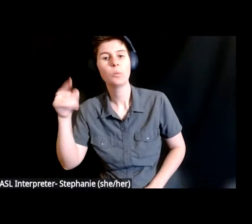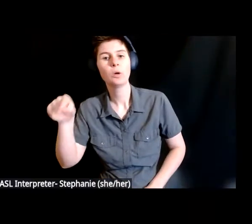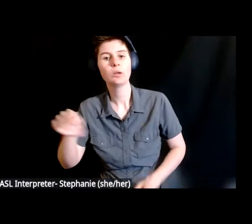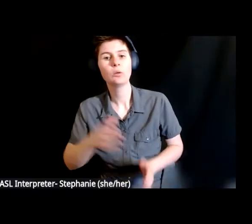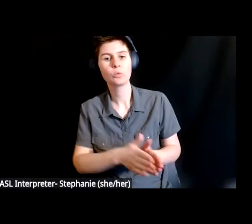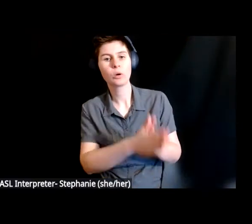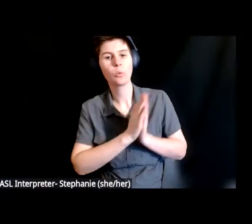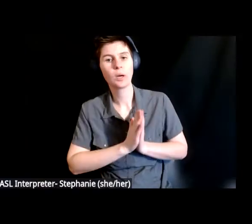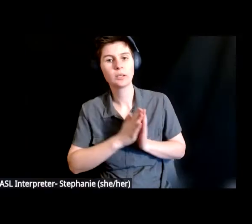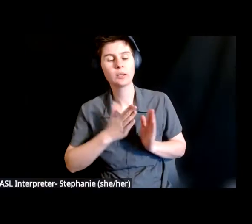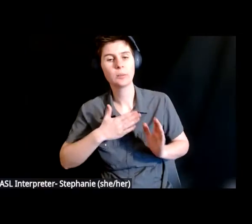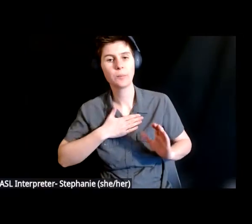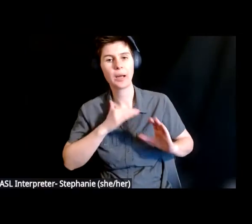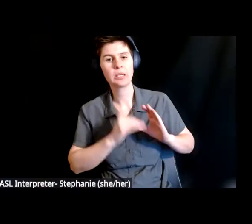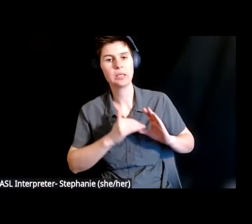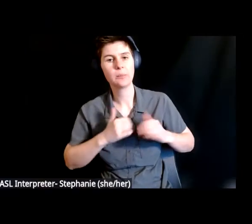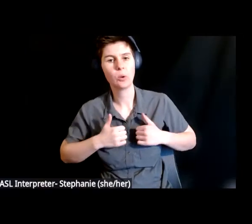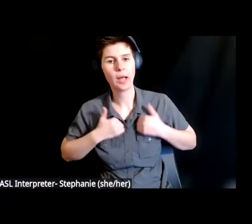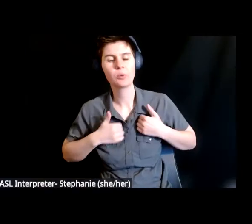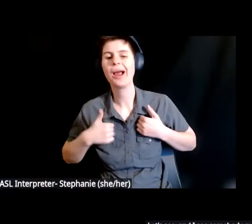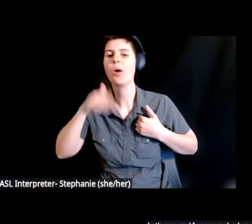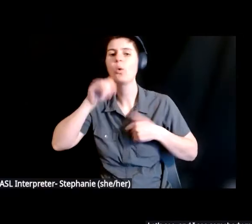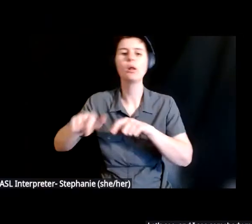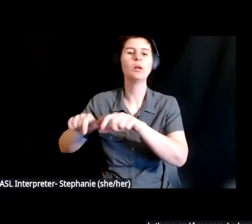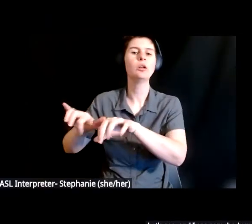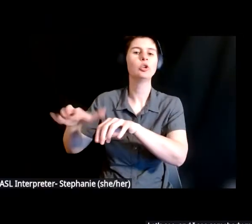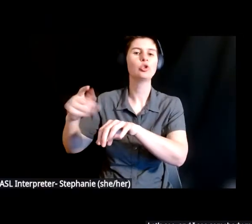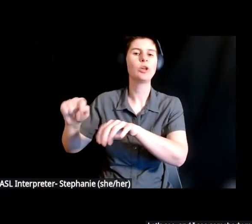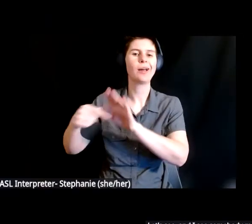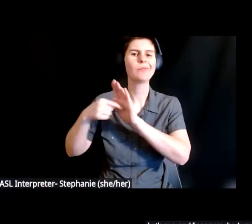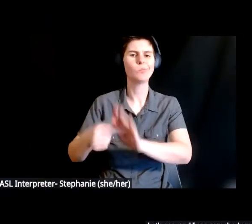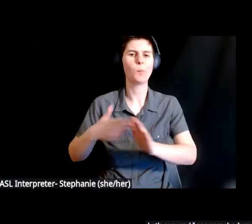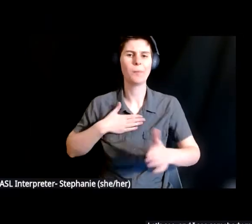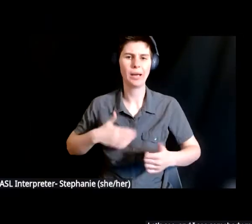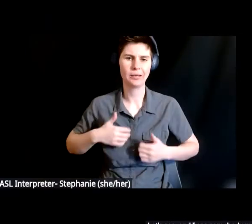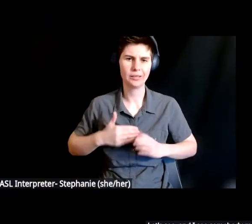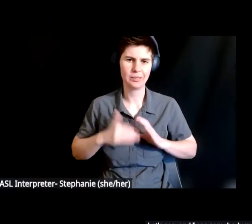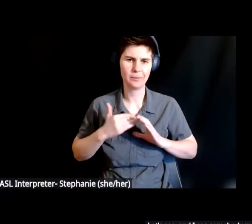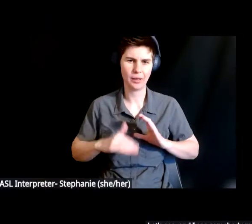email address. I will put that in the chat right now.